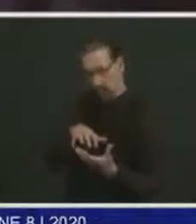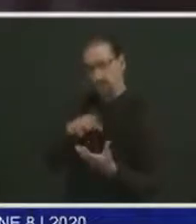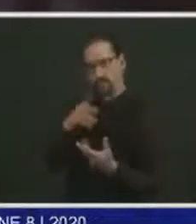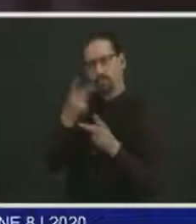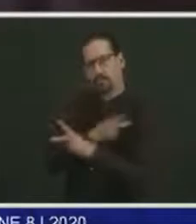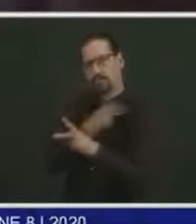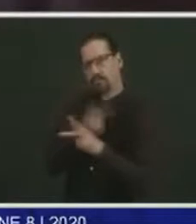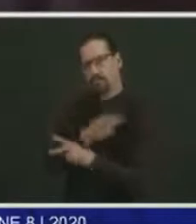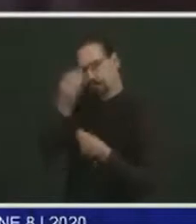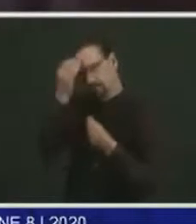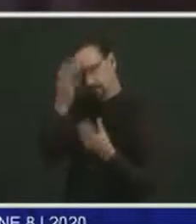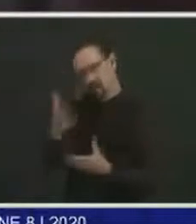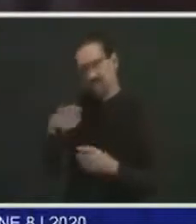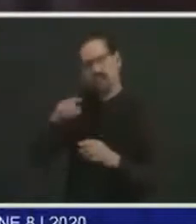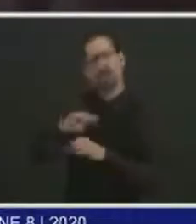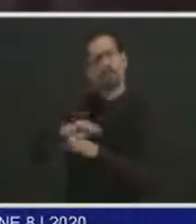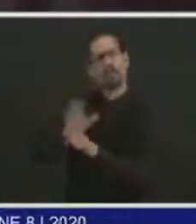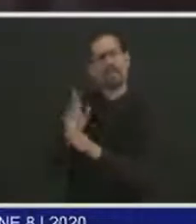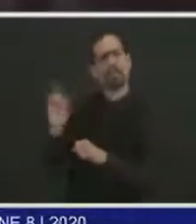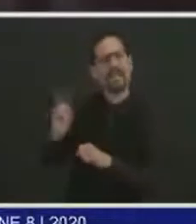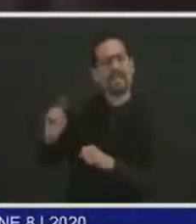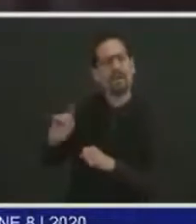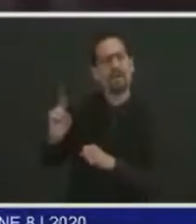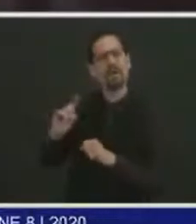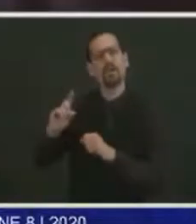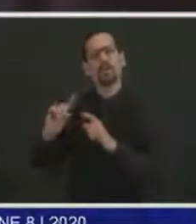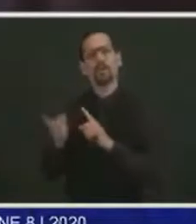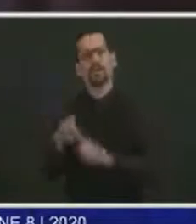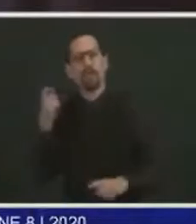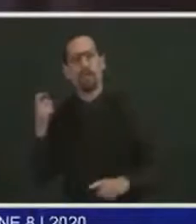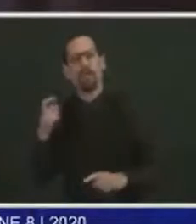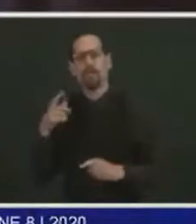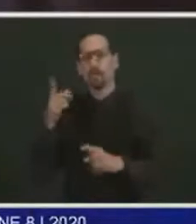is so that we can react to it quickly.